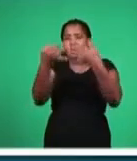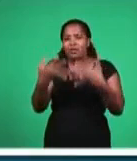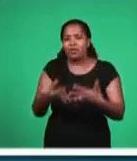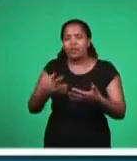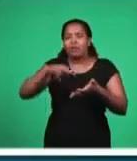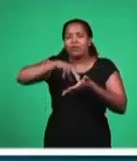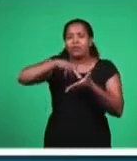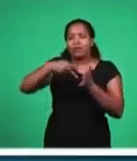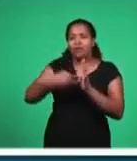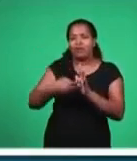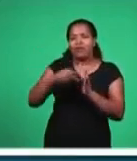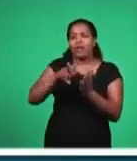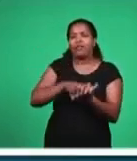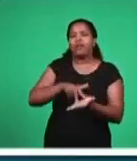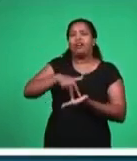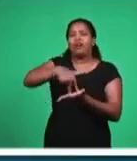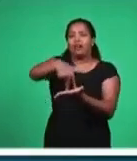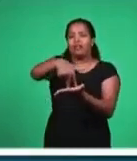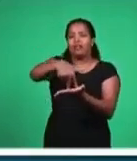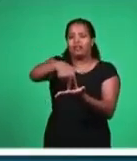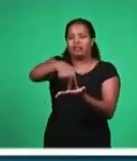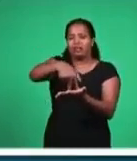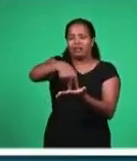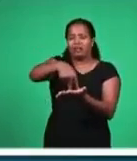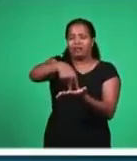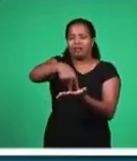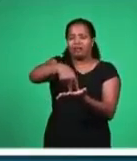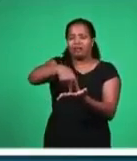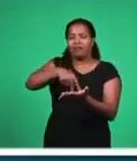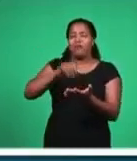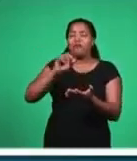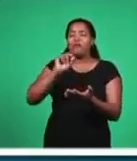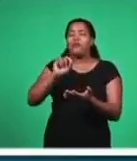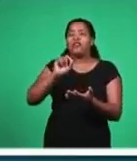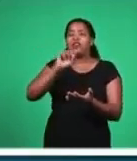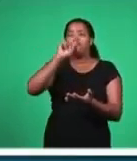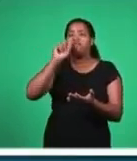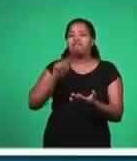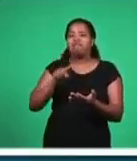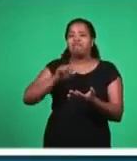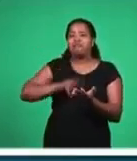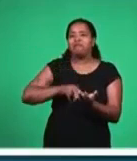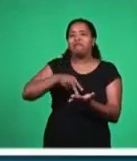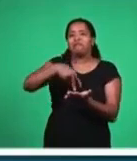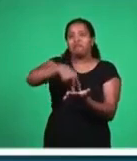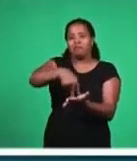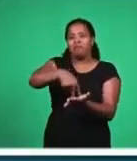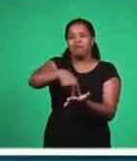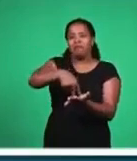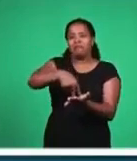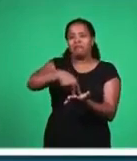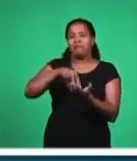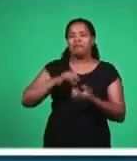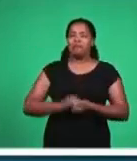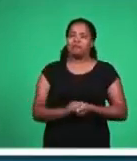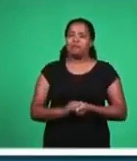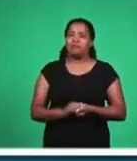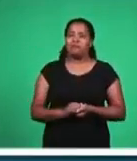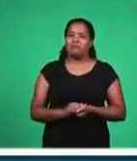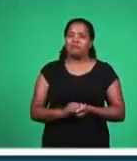this text define what is the resurrection? Amen. So,